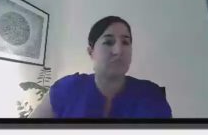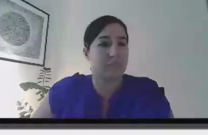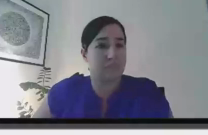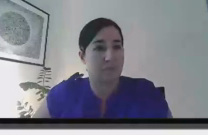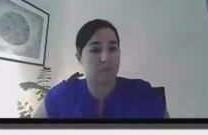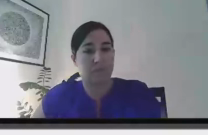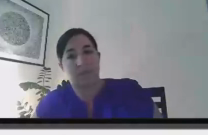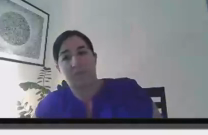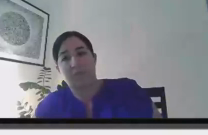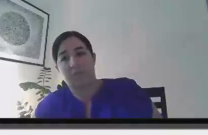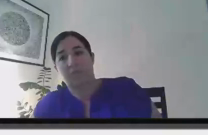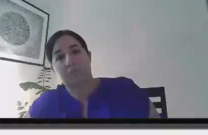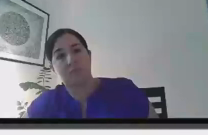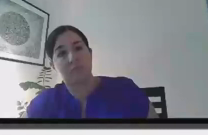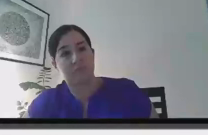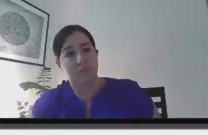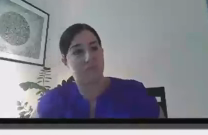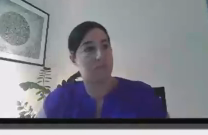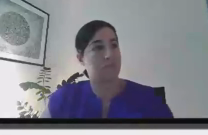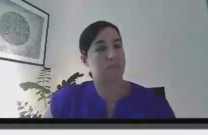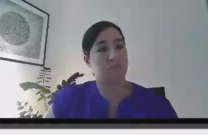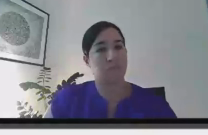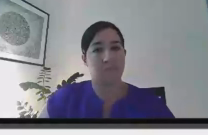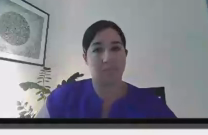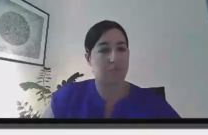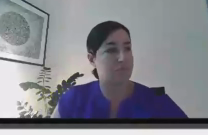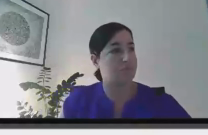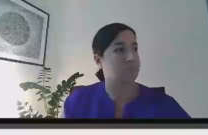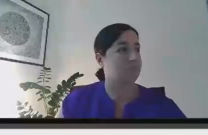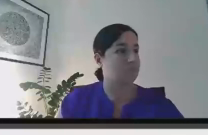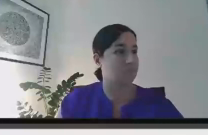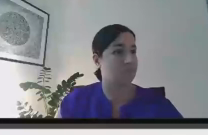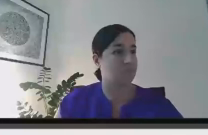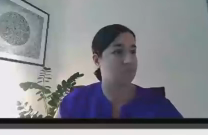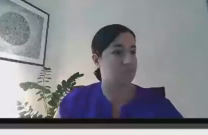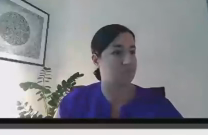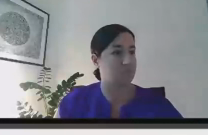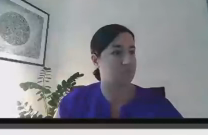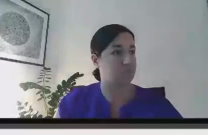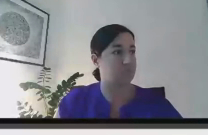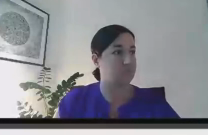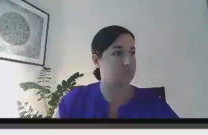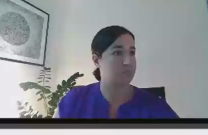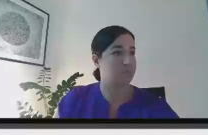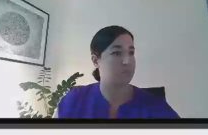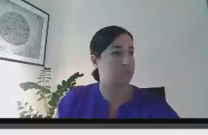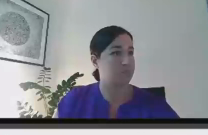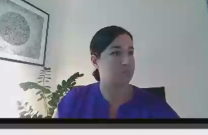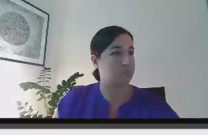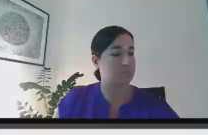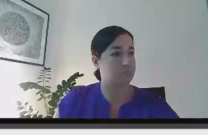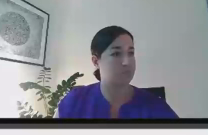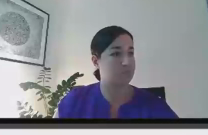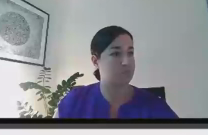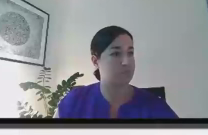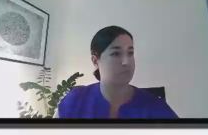with side yards or front yards set back. So this is the general concept of what it looks like. The next drawing